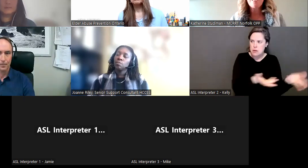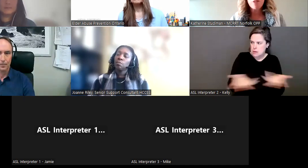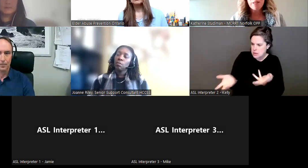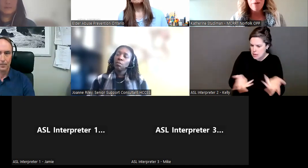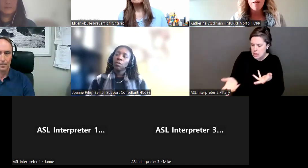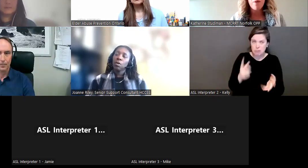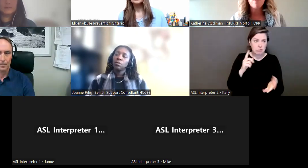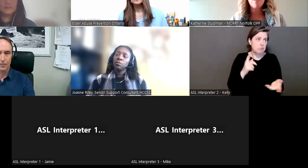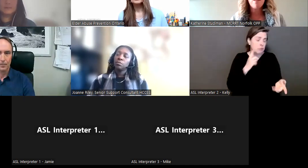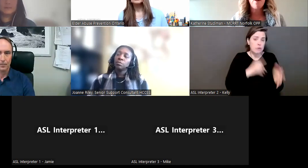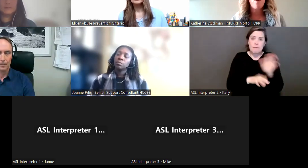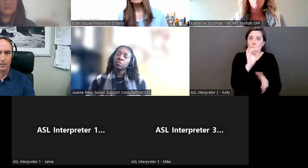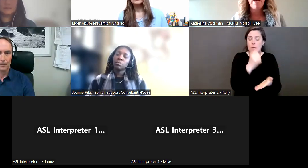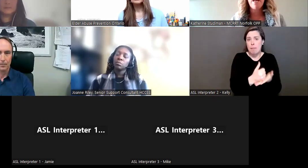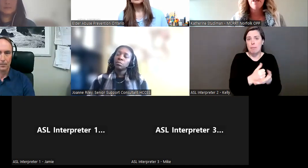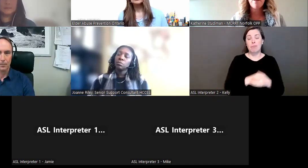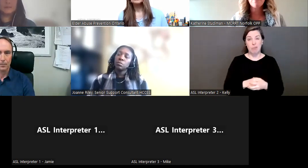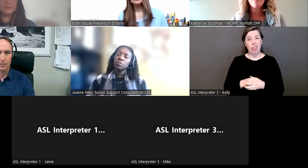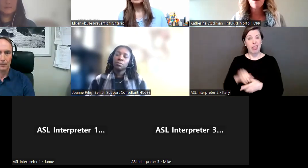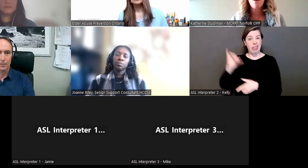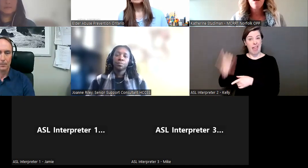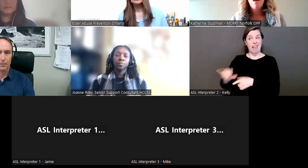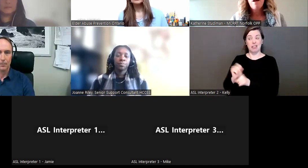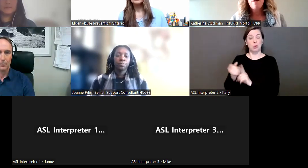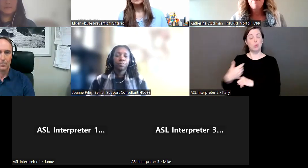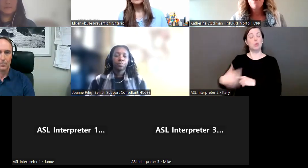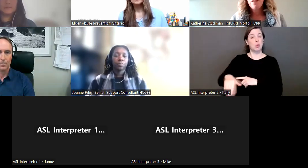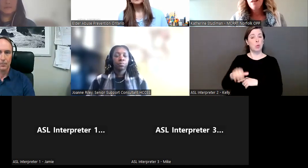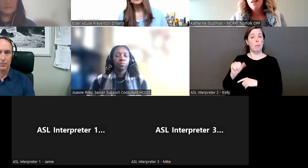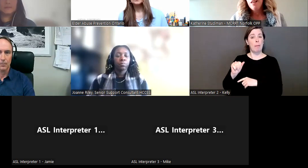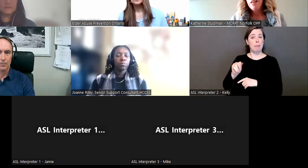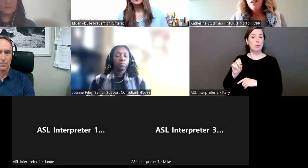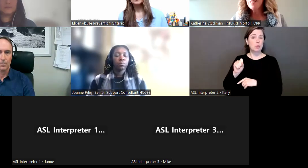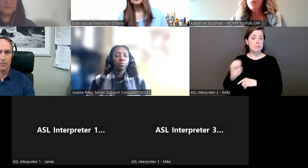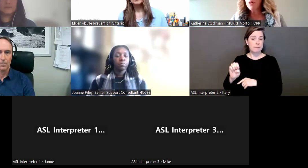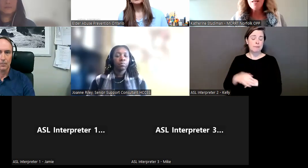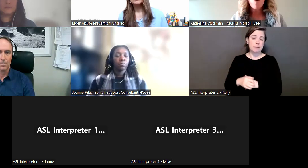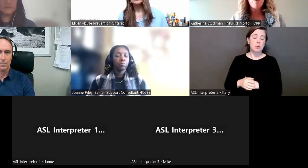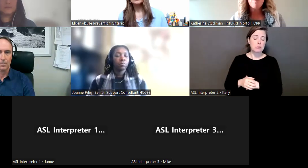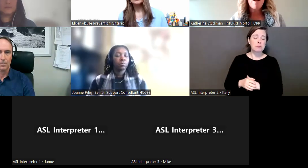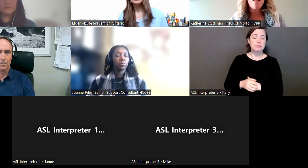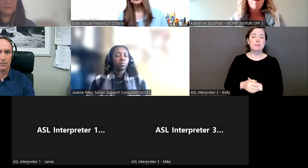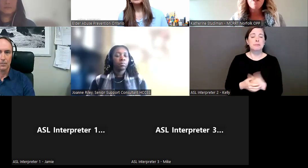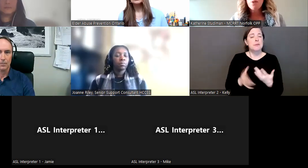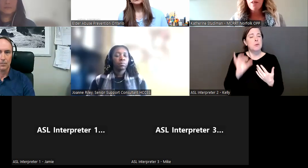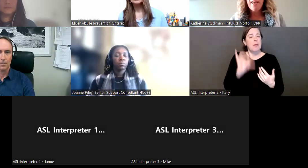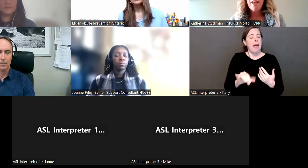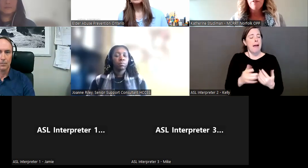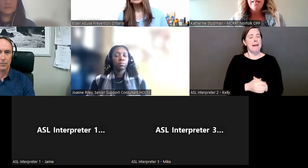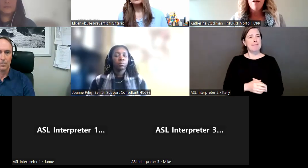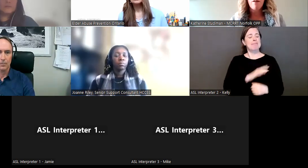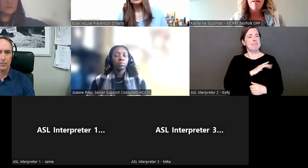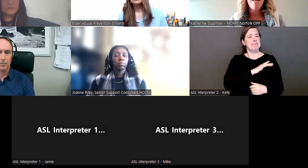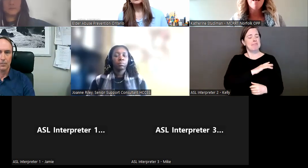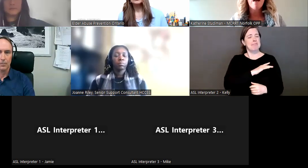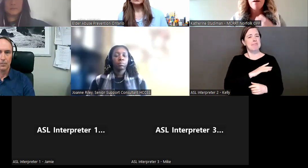she was actually being abused in her home by her caregivers. So yeah, it's a pretty cool response. The officers rely